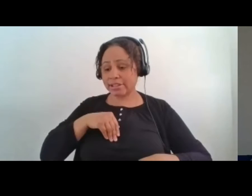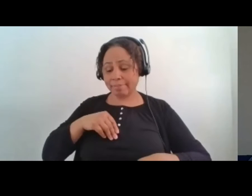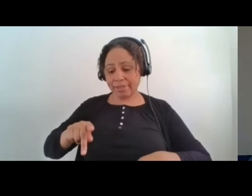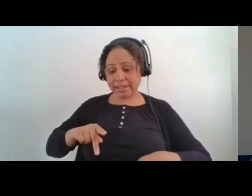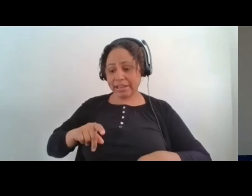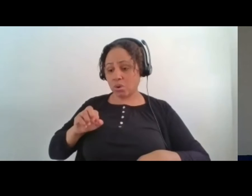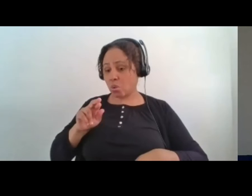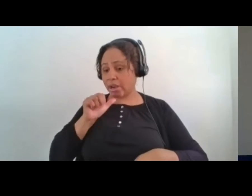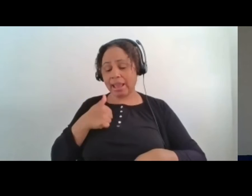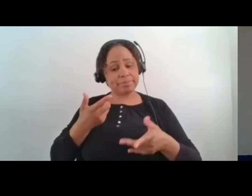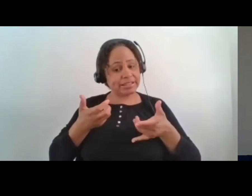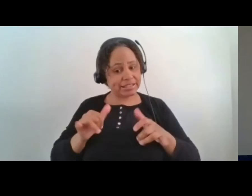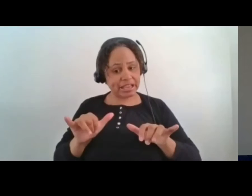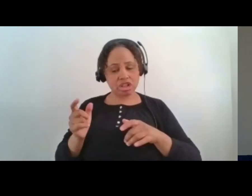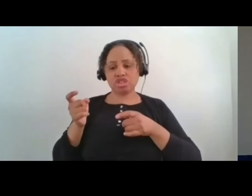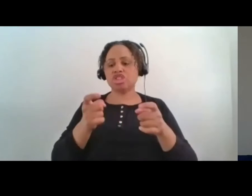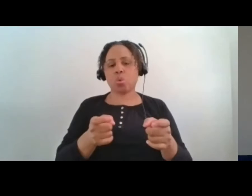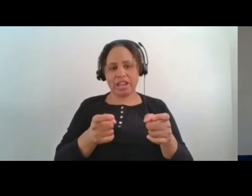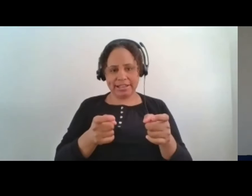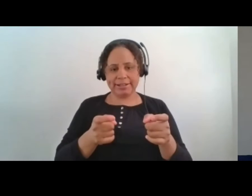it, right? I've already made my